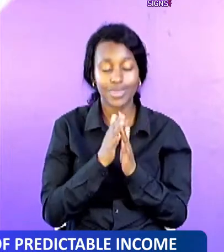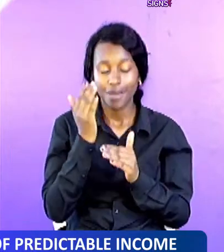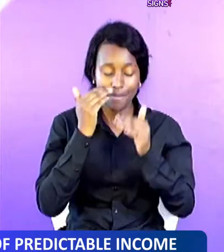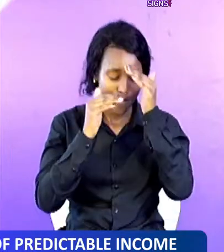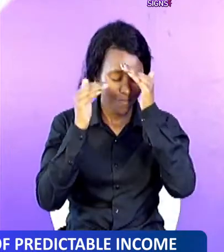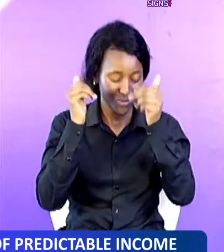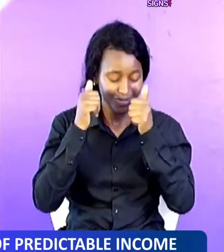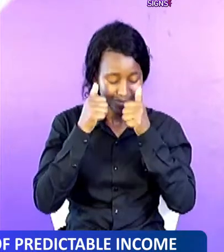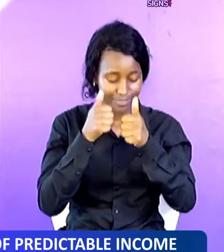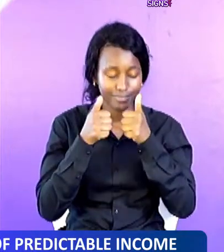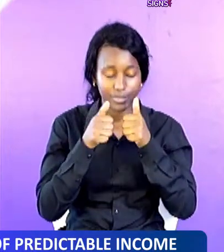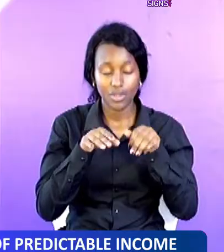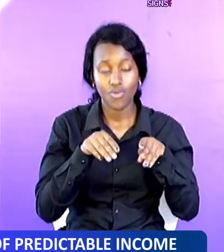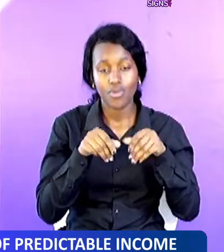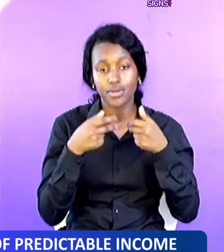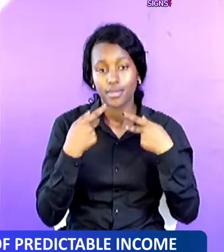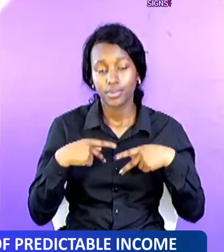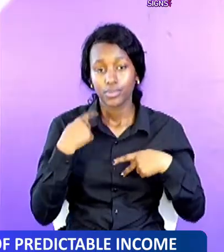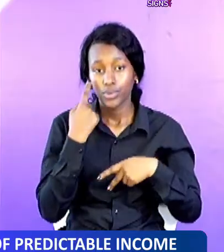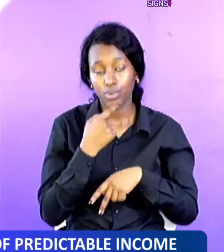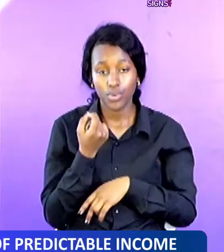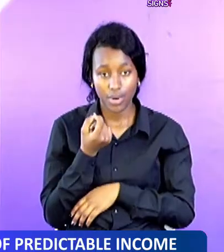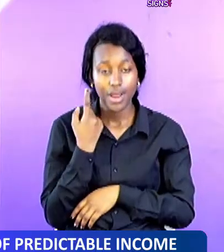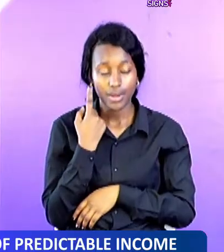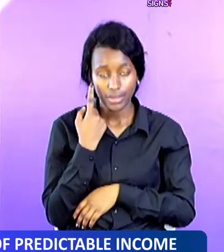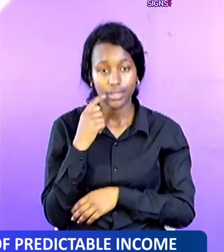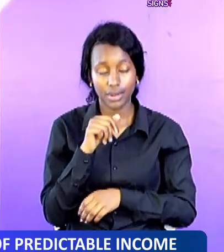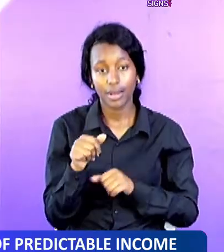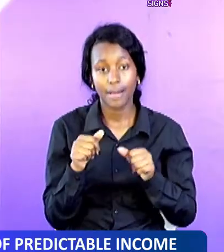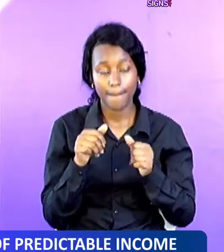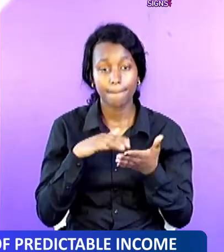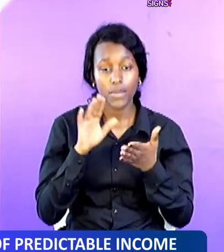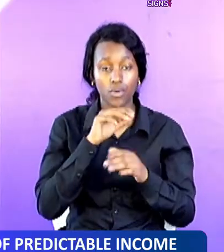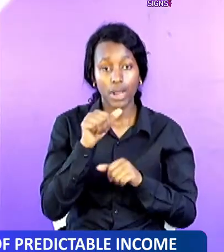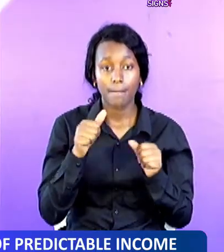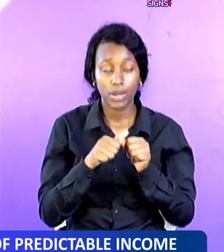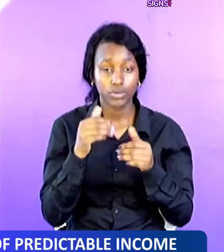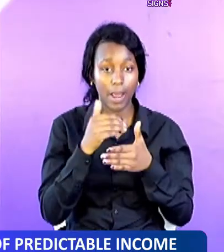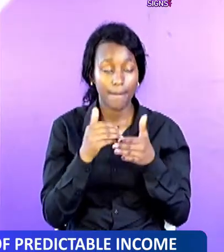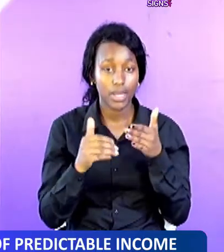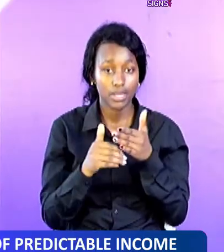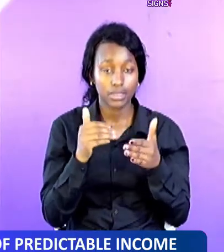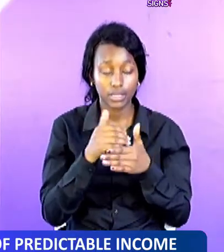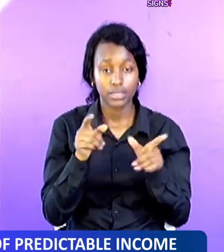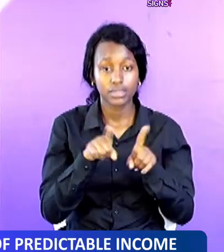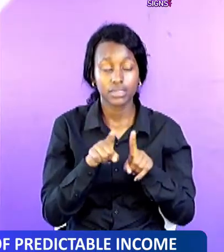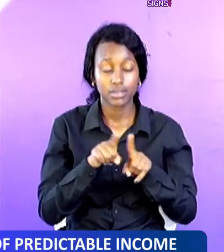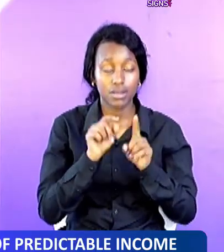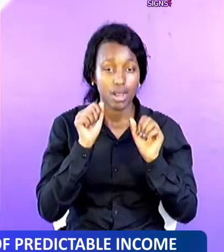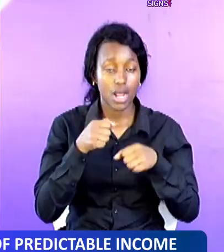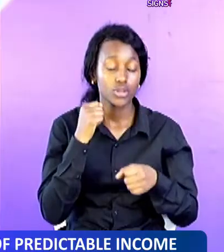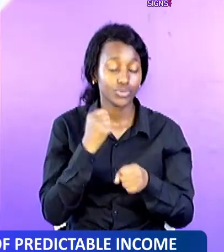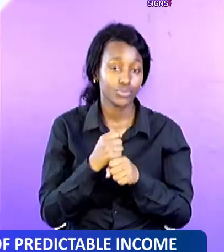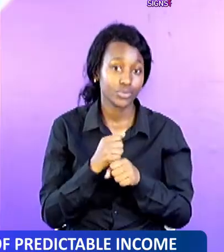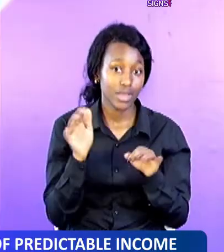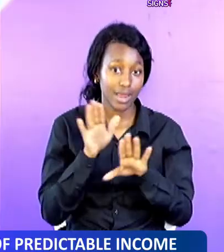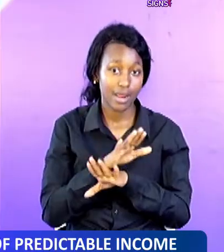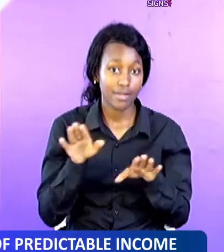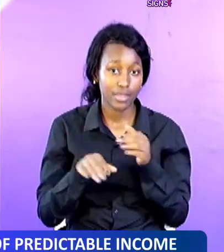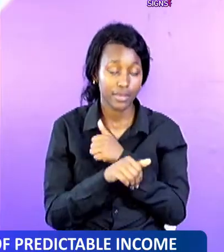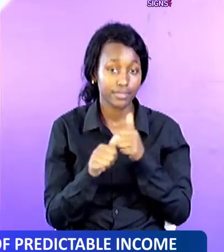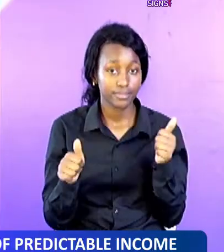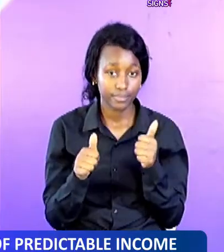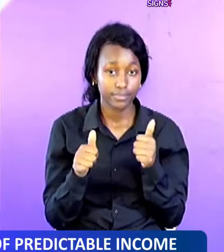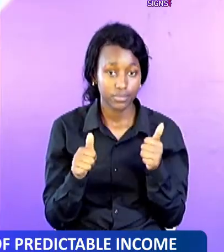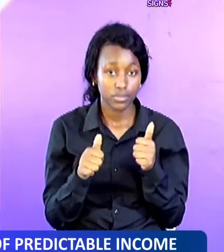mean people who understand real estate and are able to do what we call like feasibility studies and tell you this is the best use of